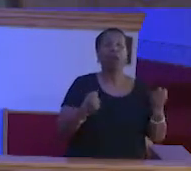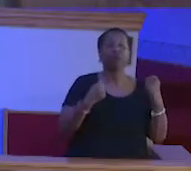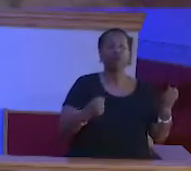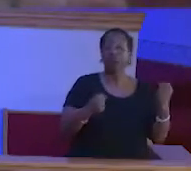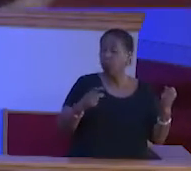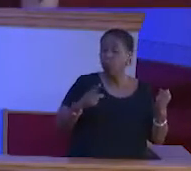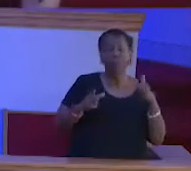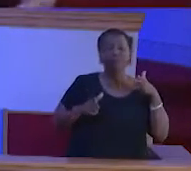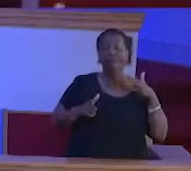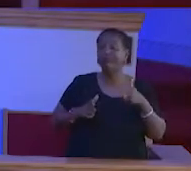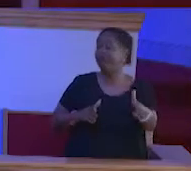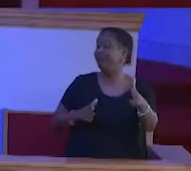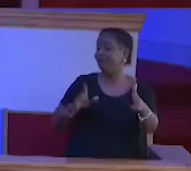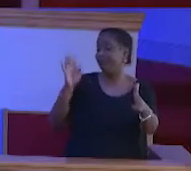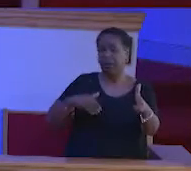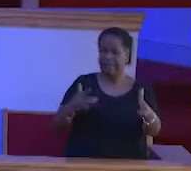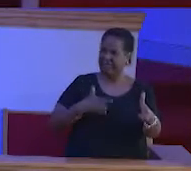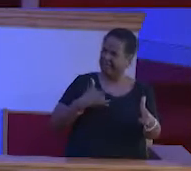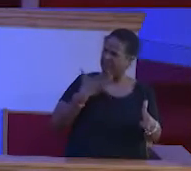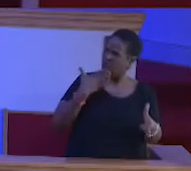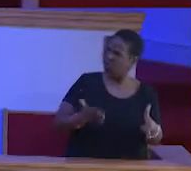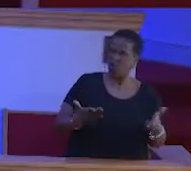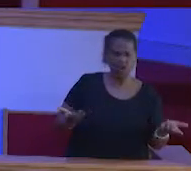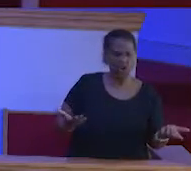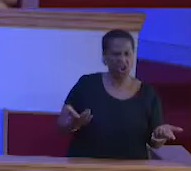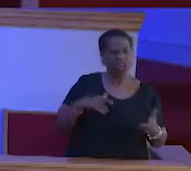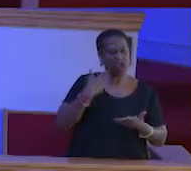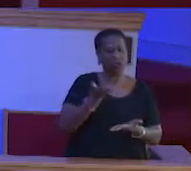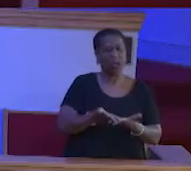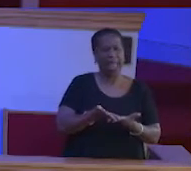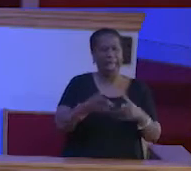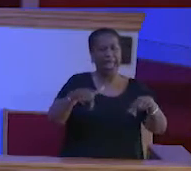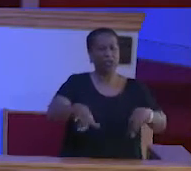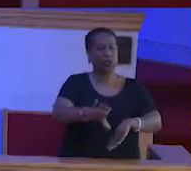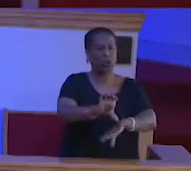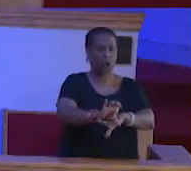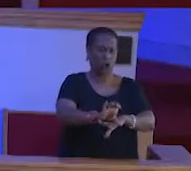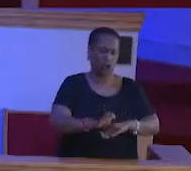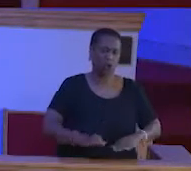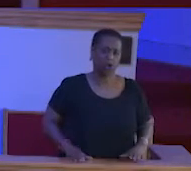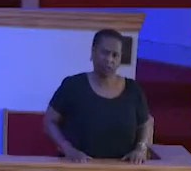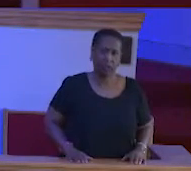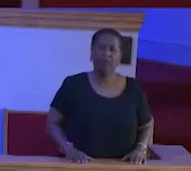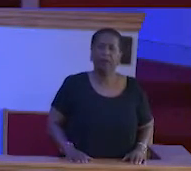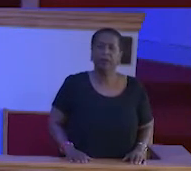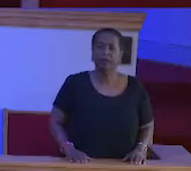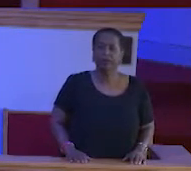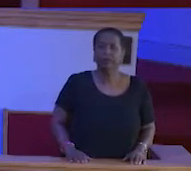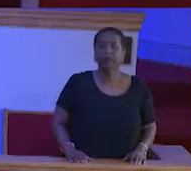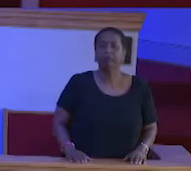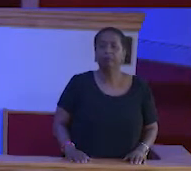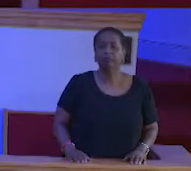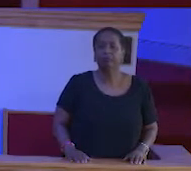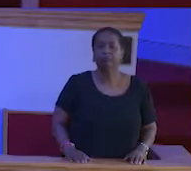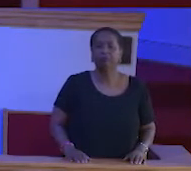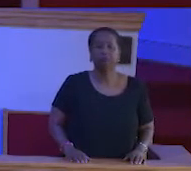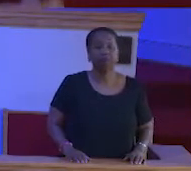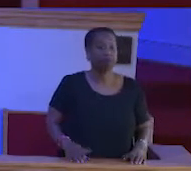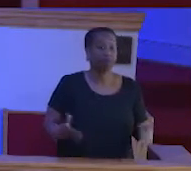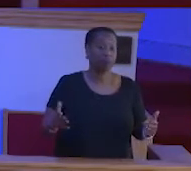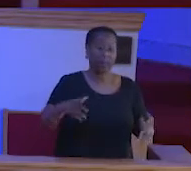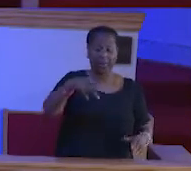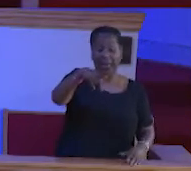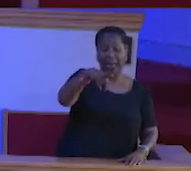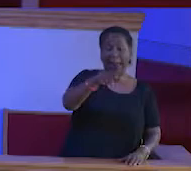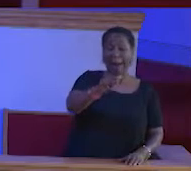just to make ourselves feel good in order to get to church? Well,